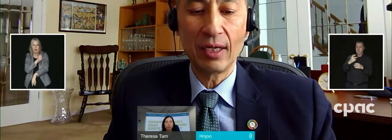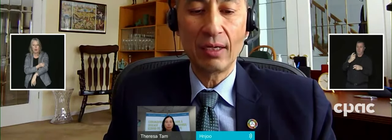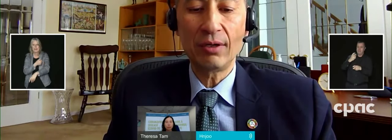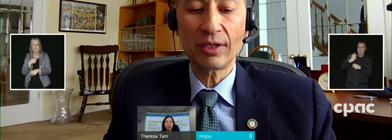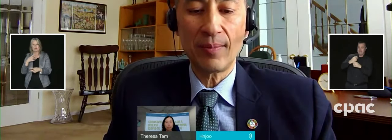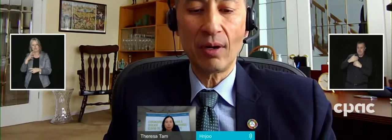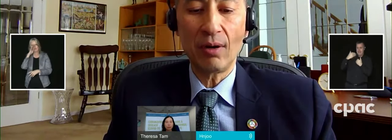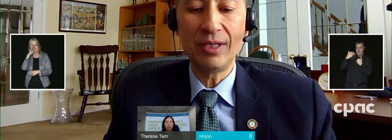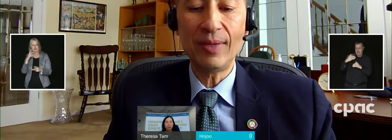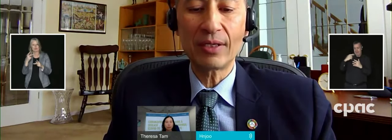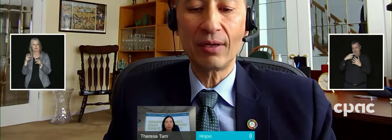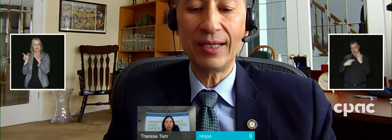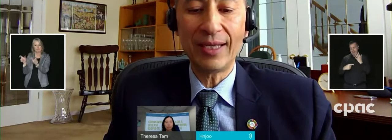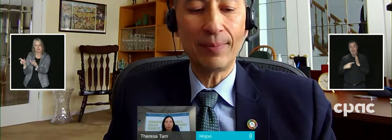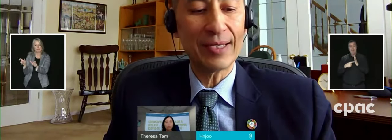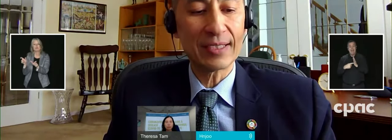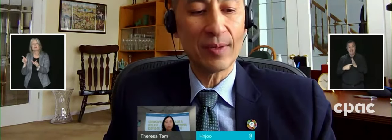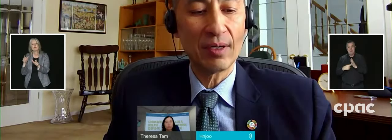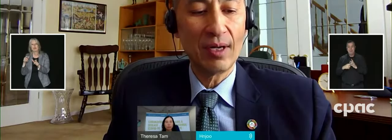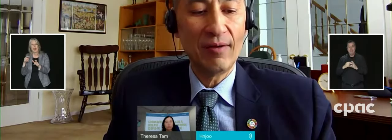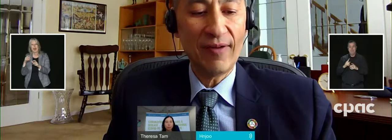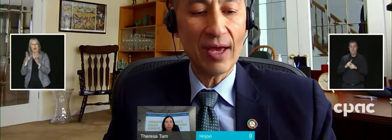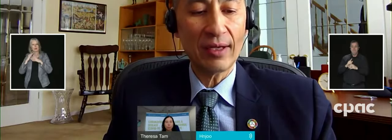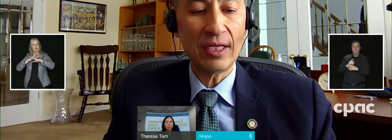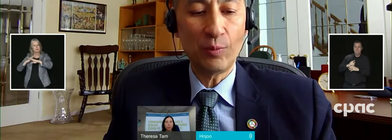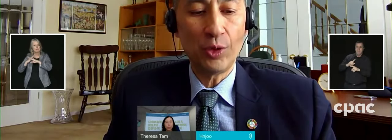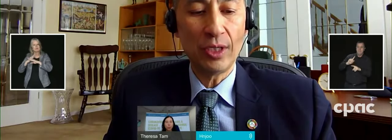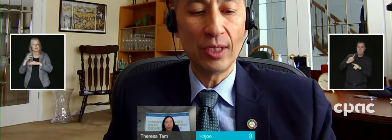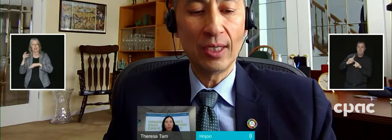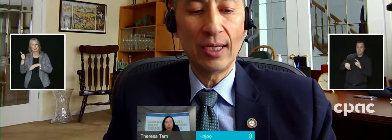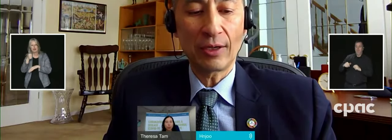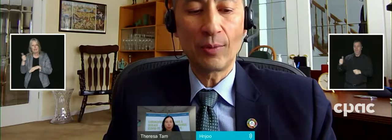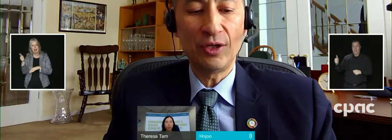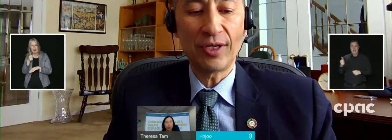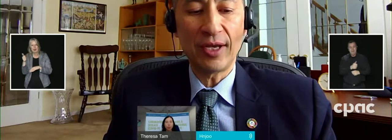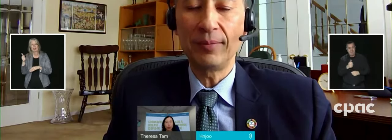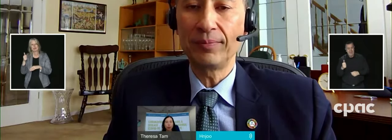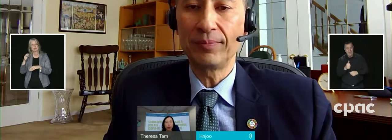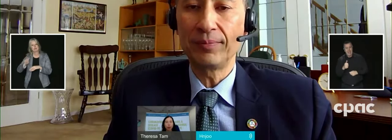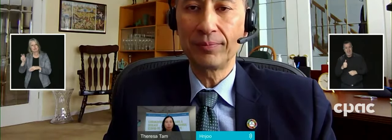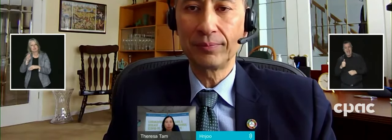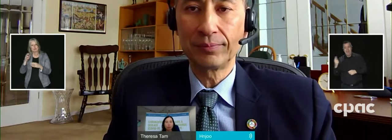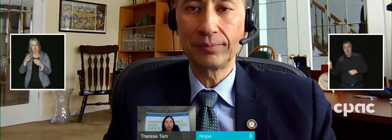Arviat, notamment en limitant les déplacements vers et depuis la